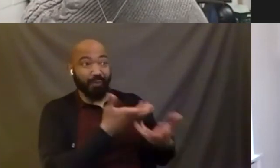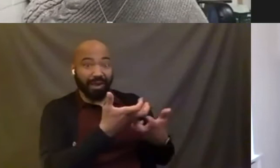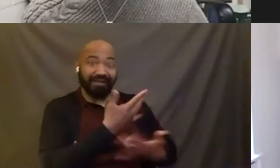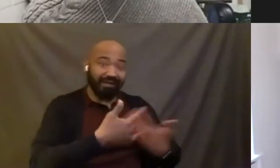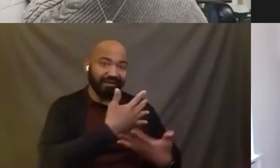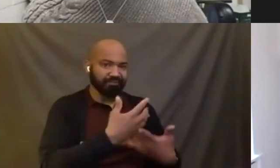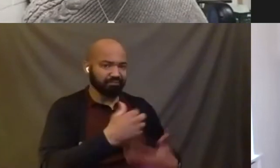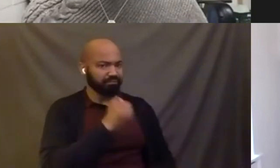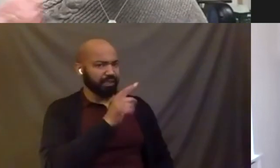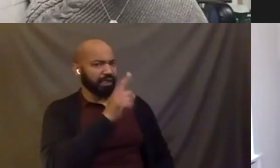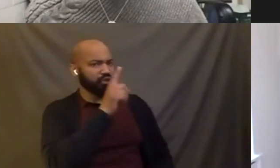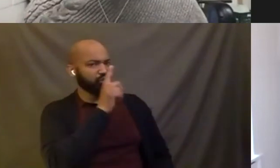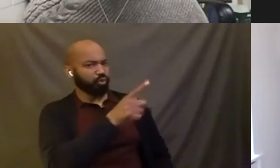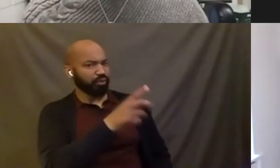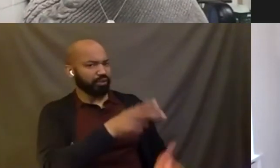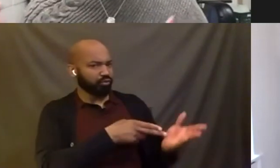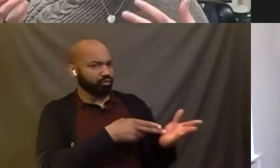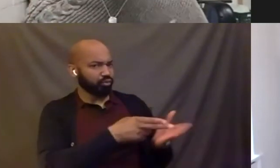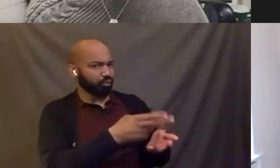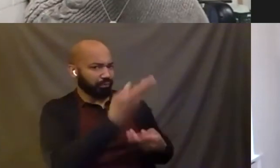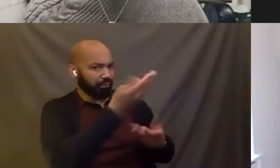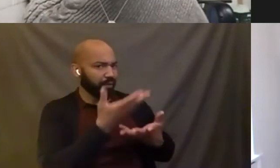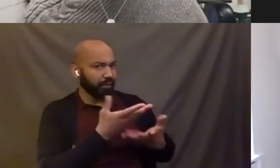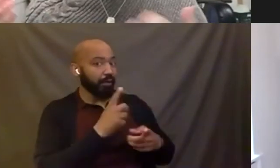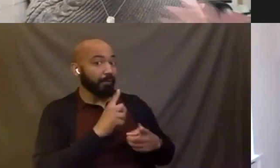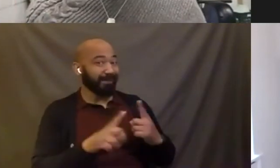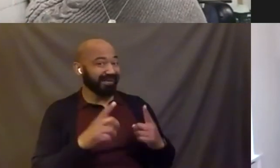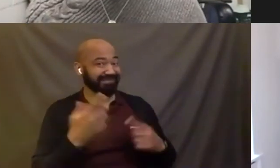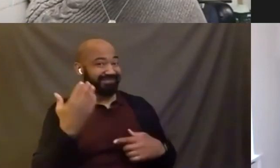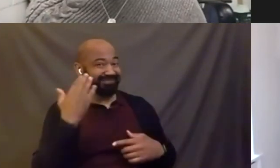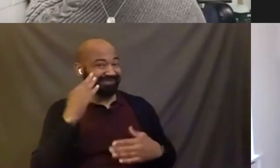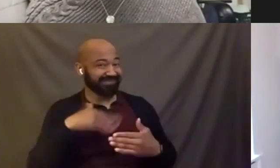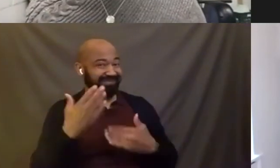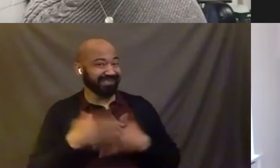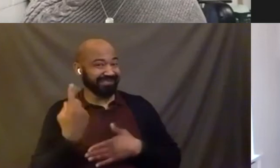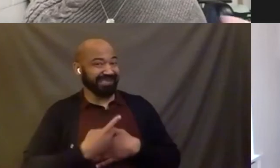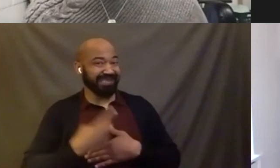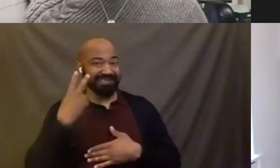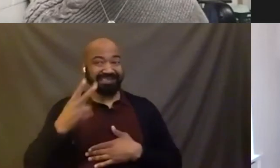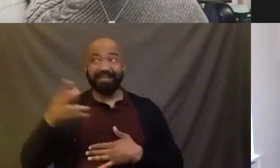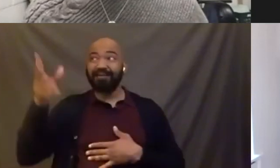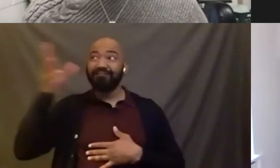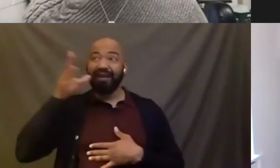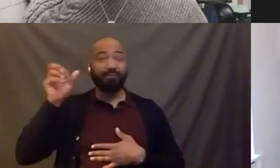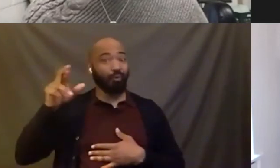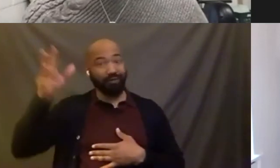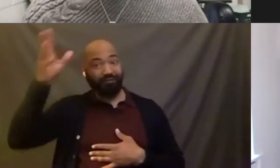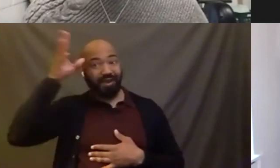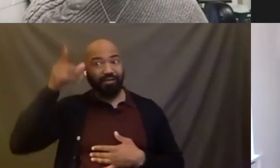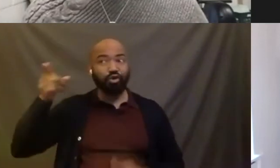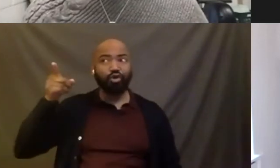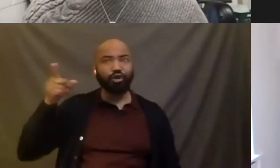about to see your 85-year-old parent like the next day, is that such a hot idea? You may need to adjust those